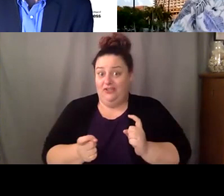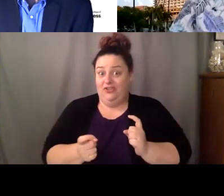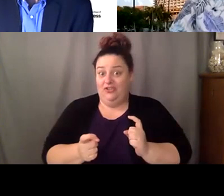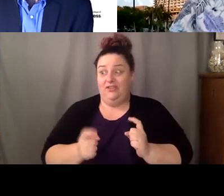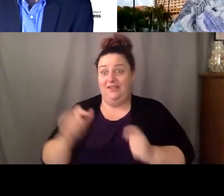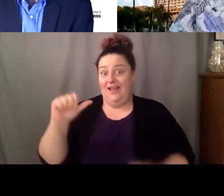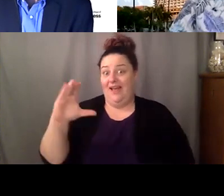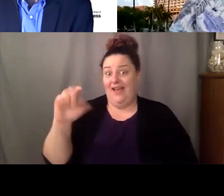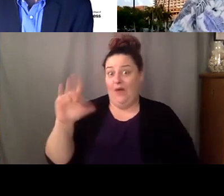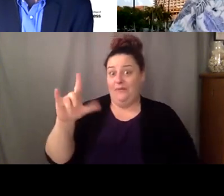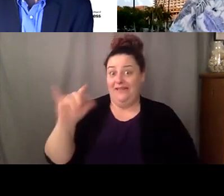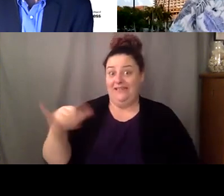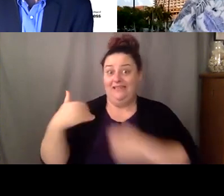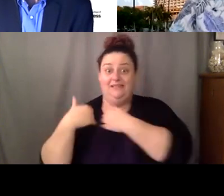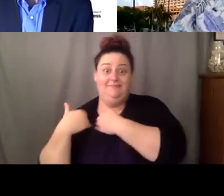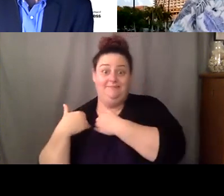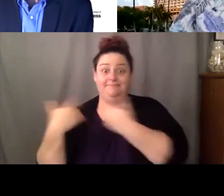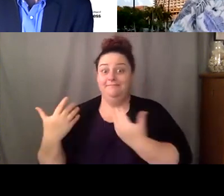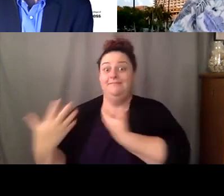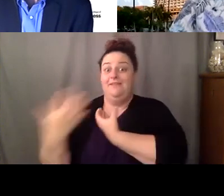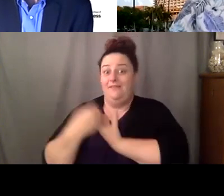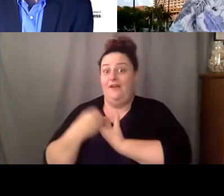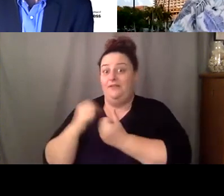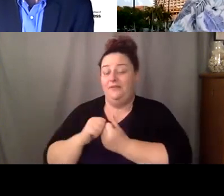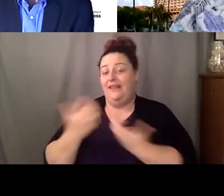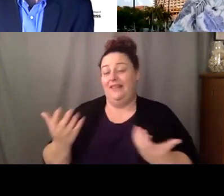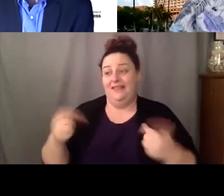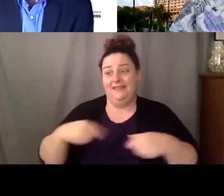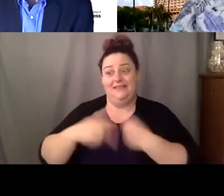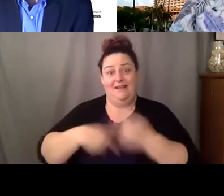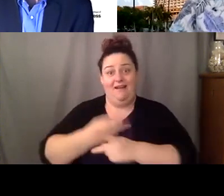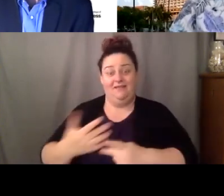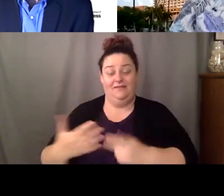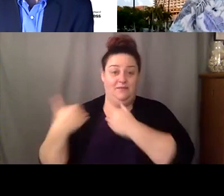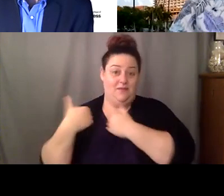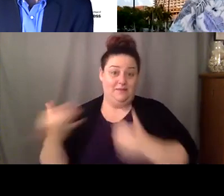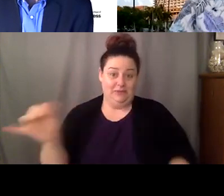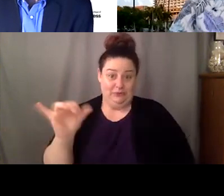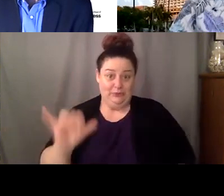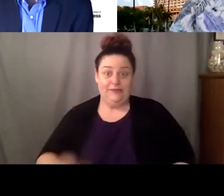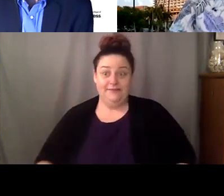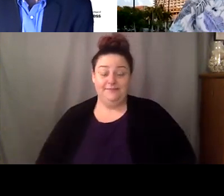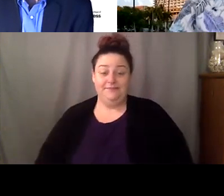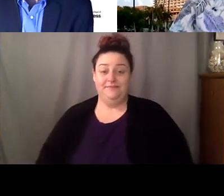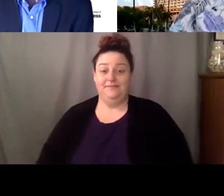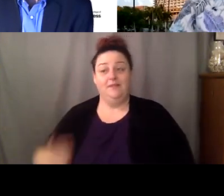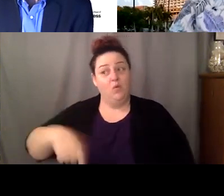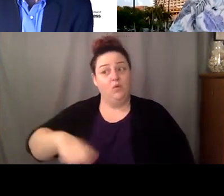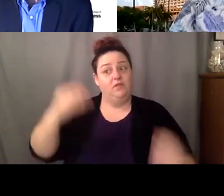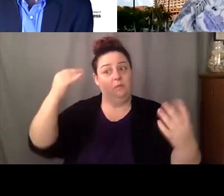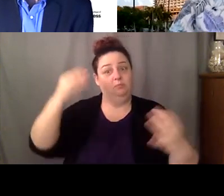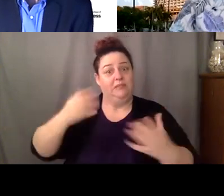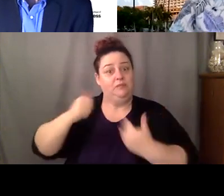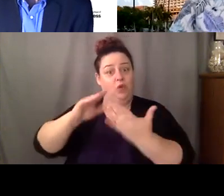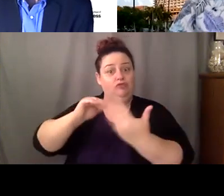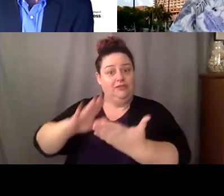accountability. That comes along with this responsibility. So it's one that we've tackled, and it's one